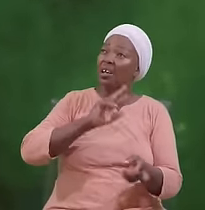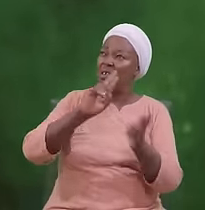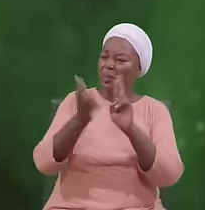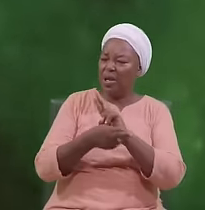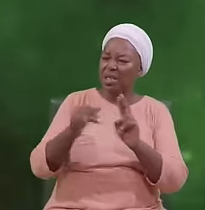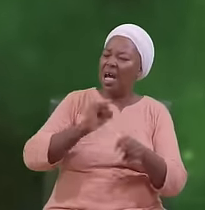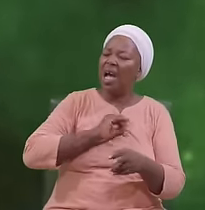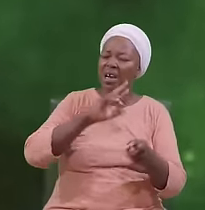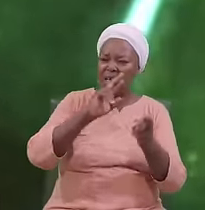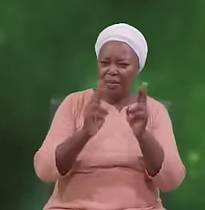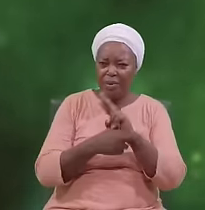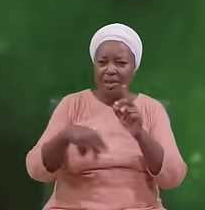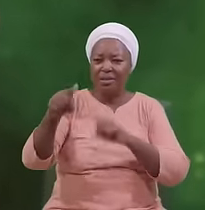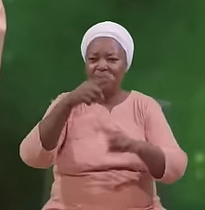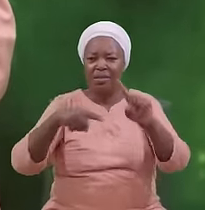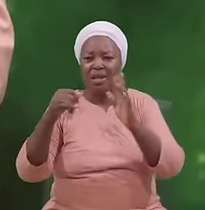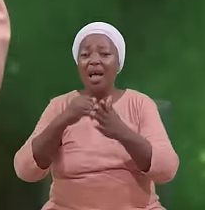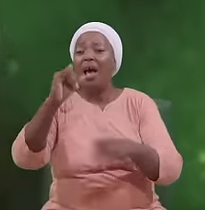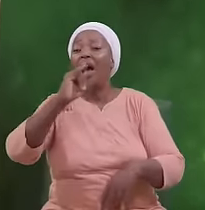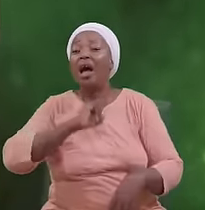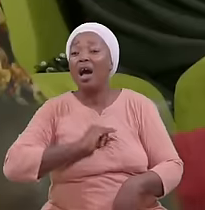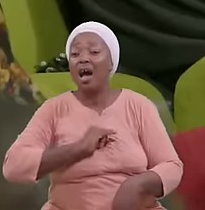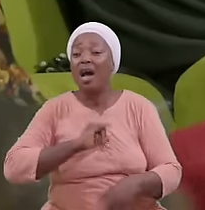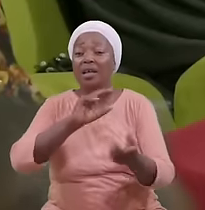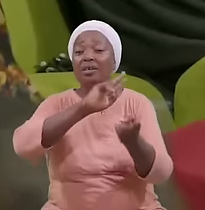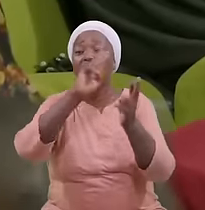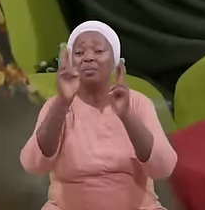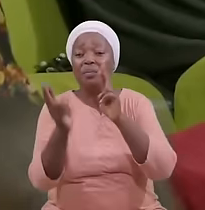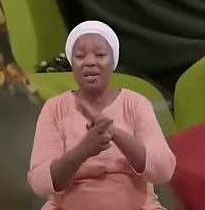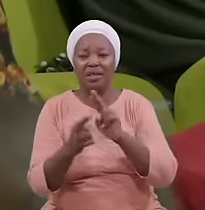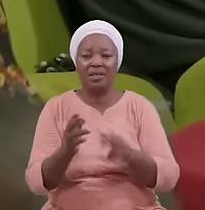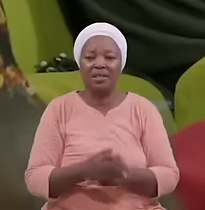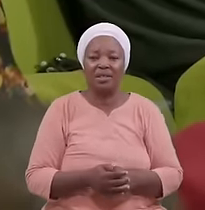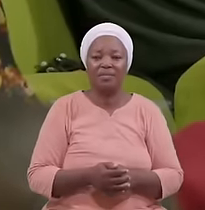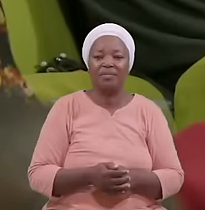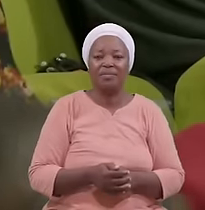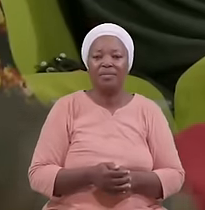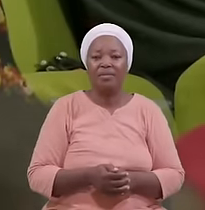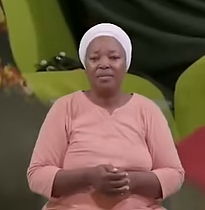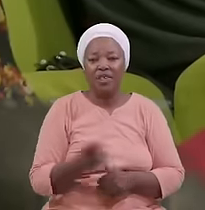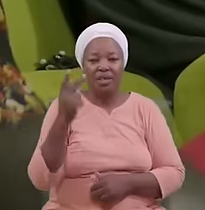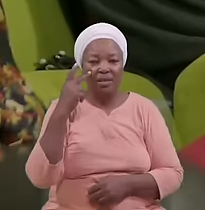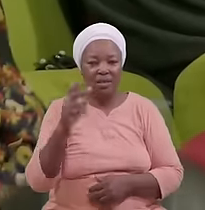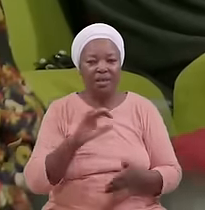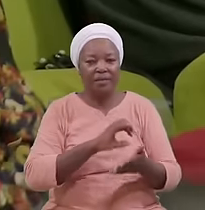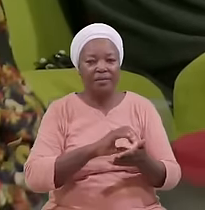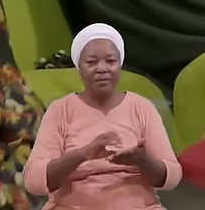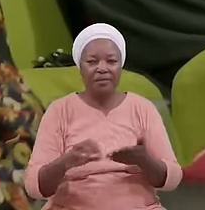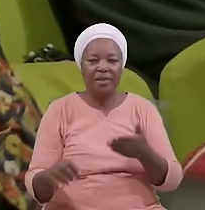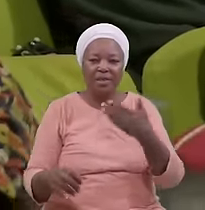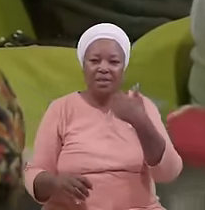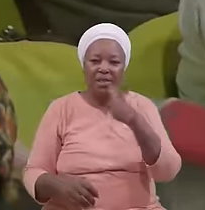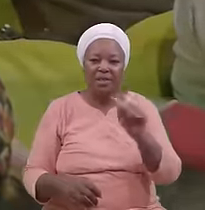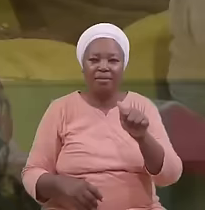repent. I repent. Look at verse